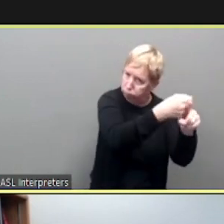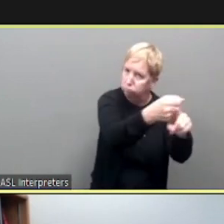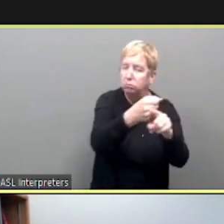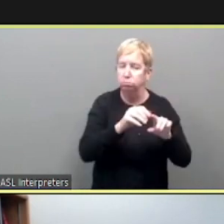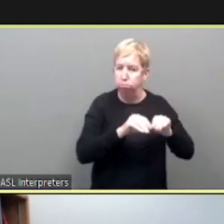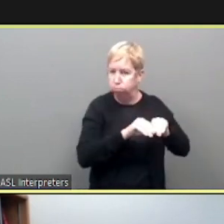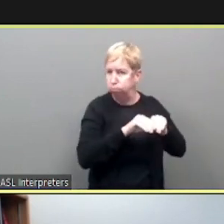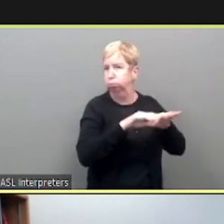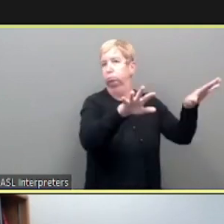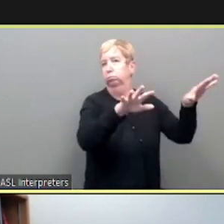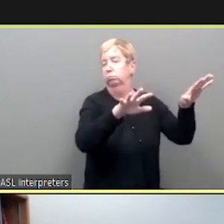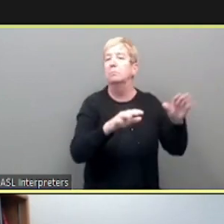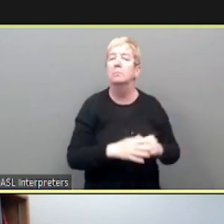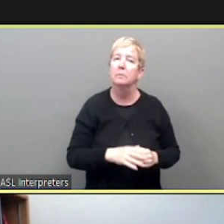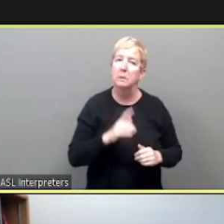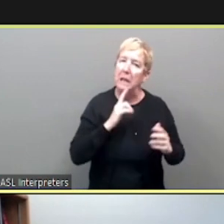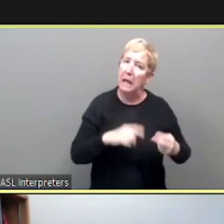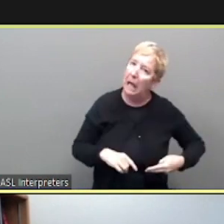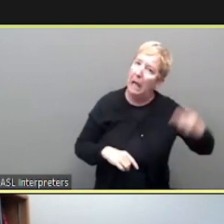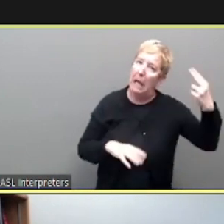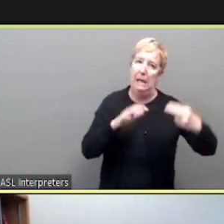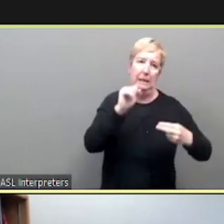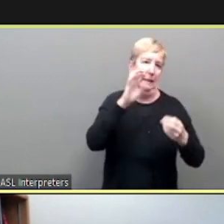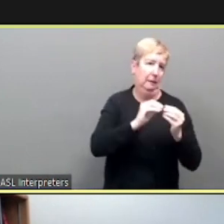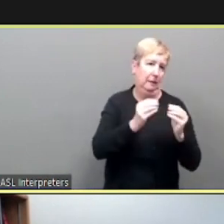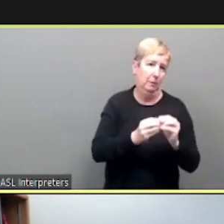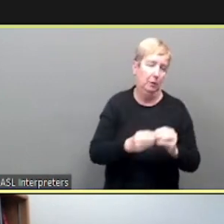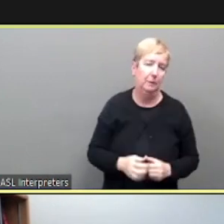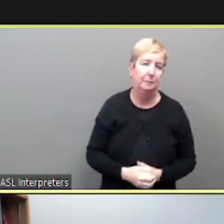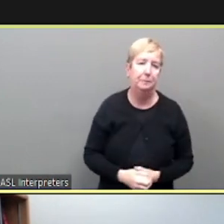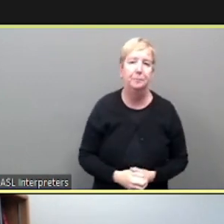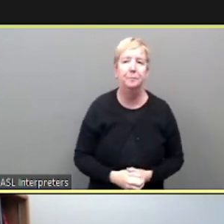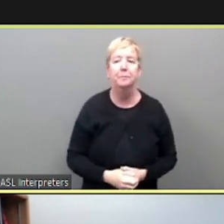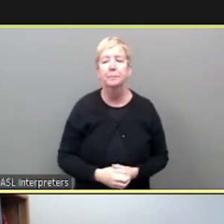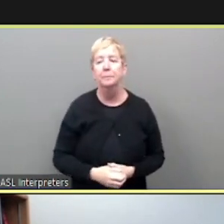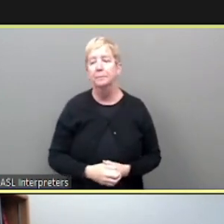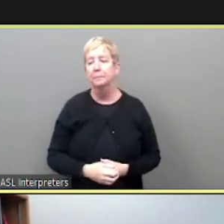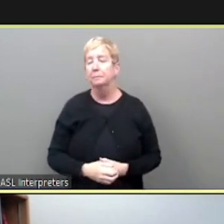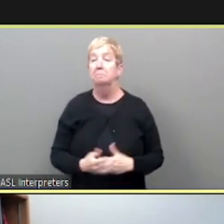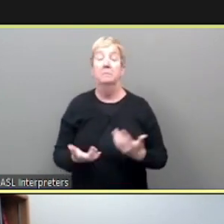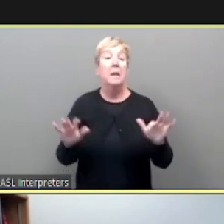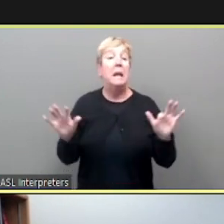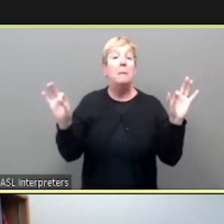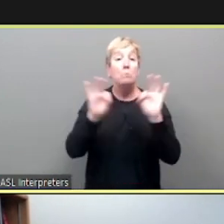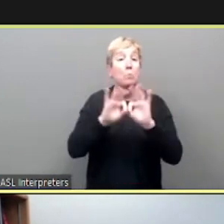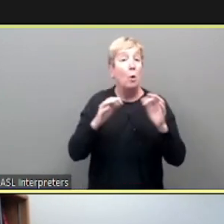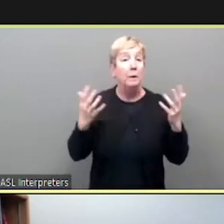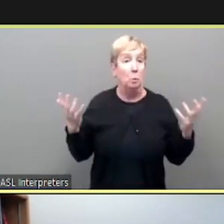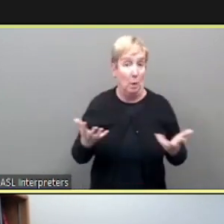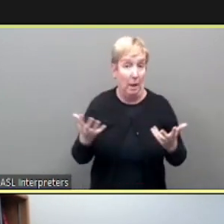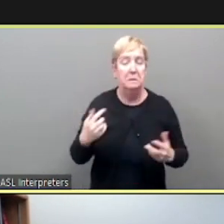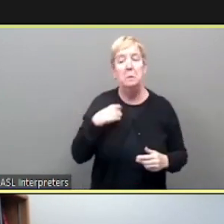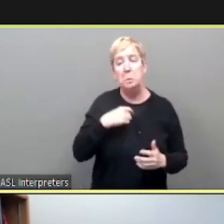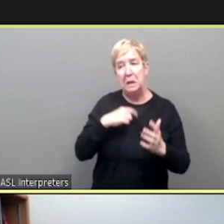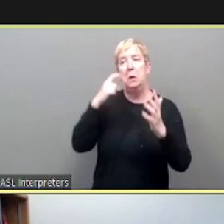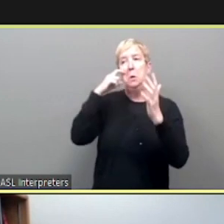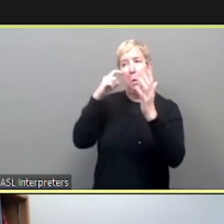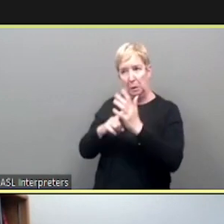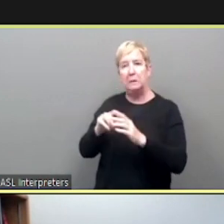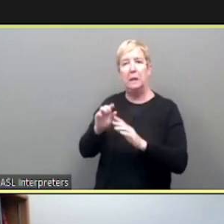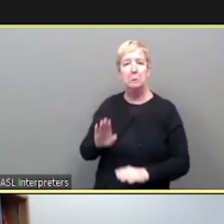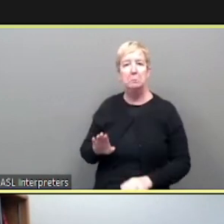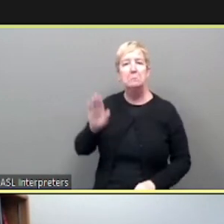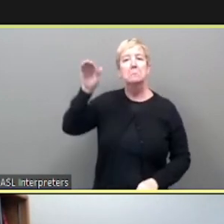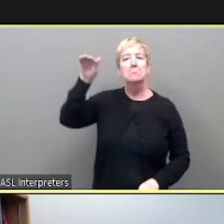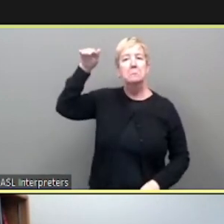the highest case rates. I think the take-home message here is that we are beginning to see a decrease or a